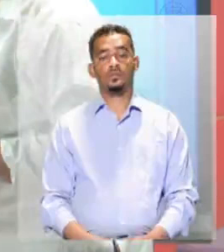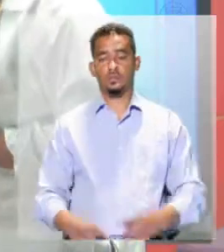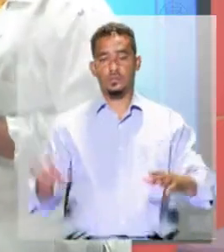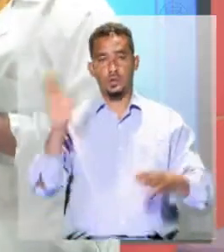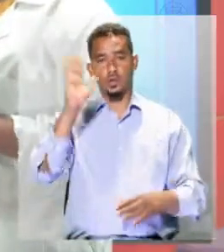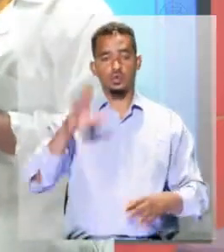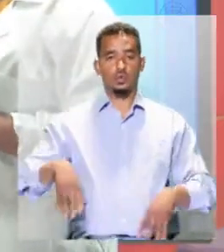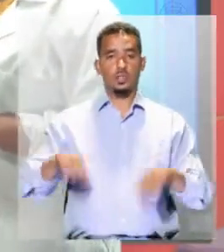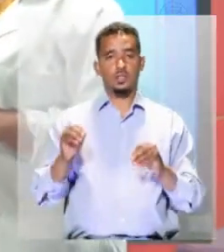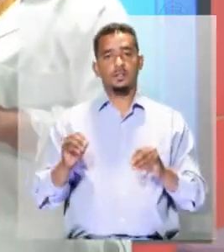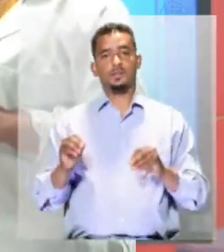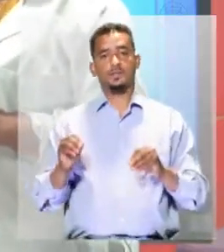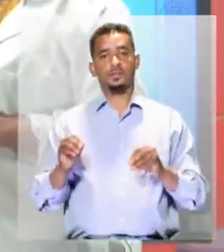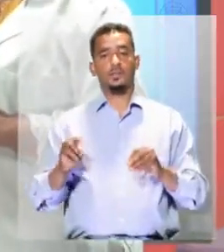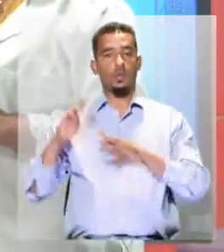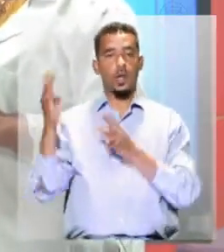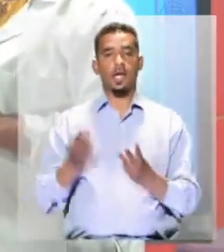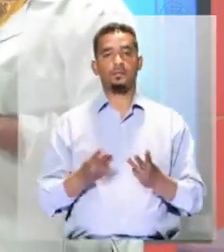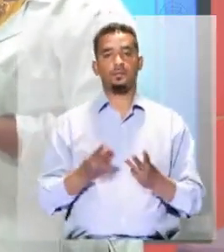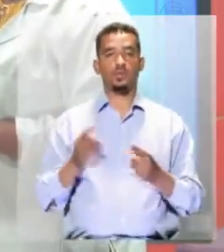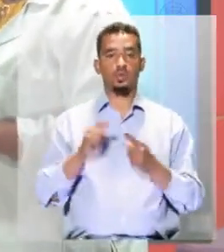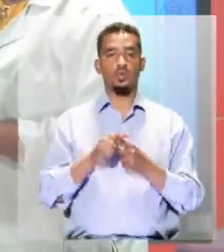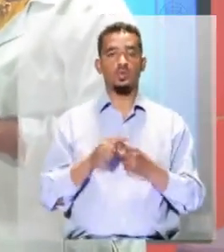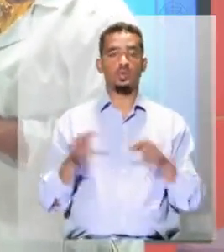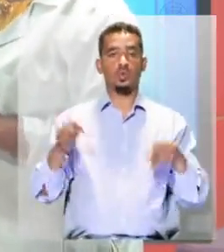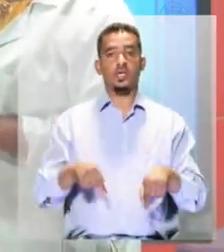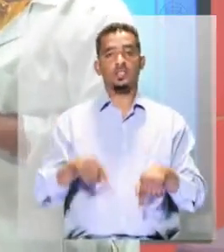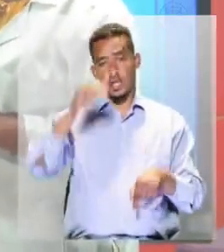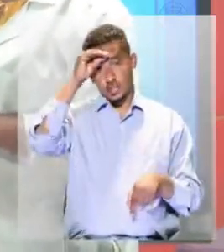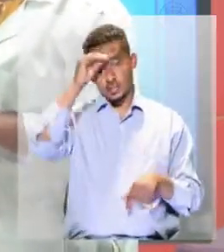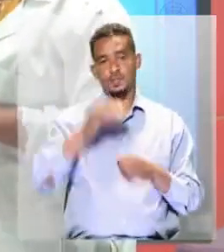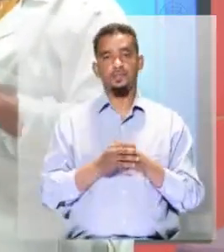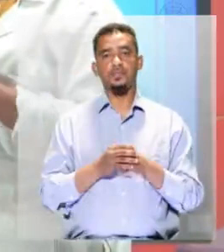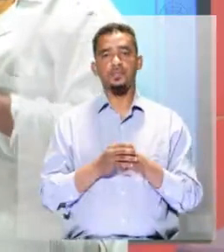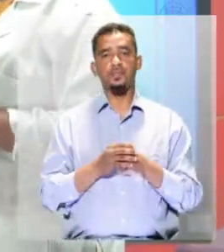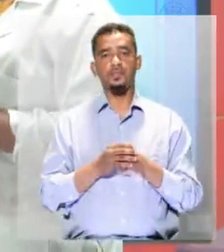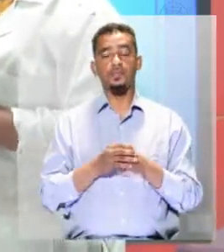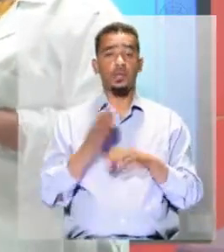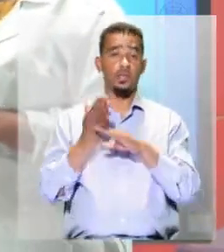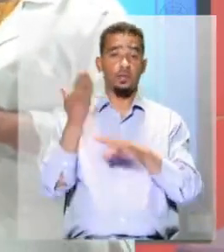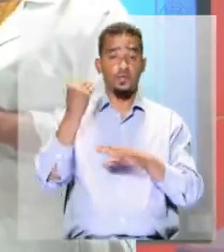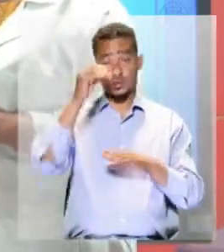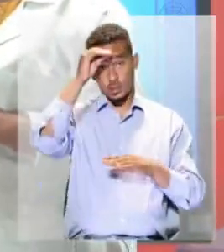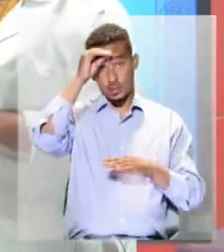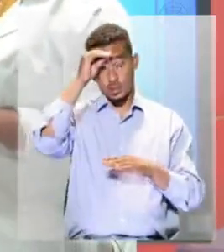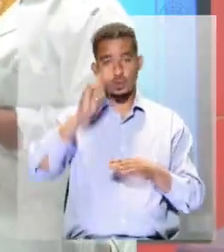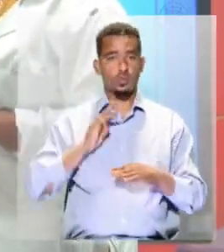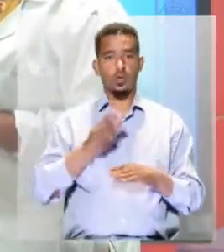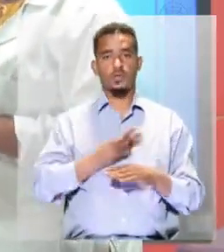Hello students, welcome to today's lesson. In the previous lesson, we